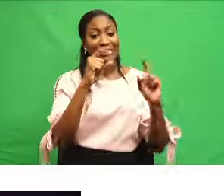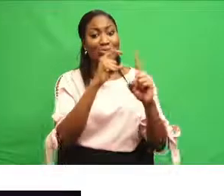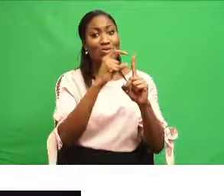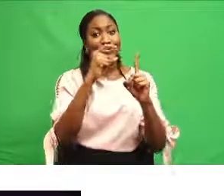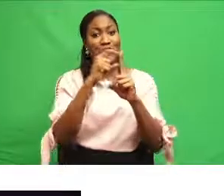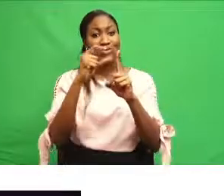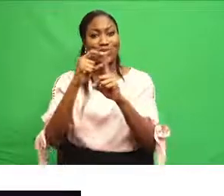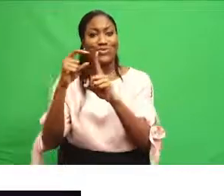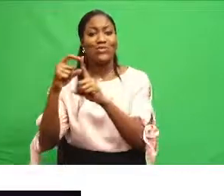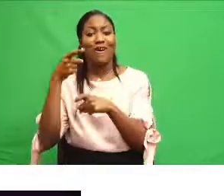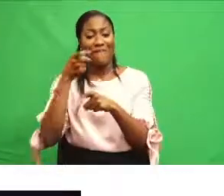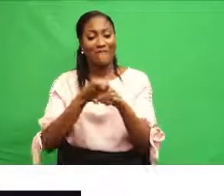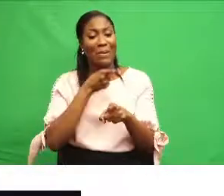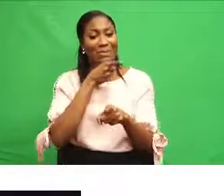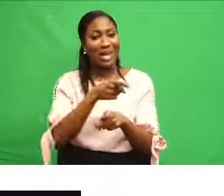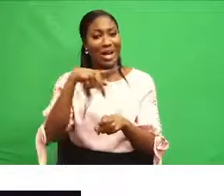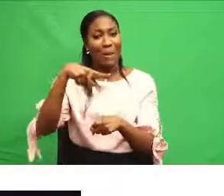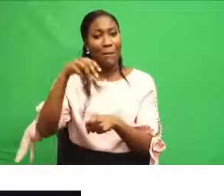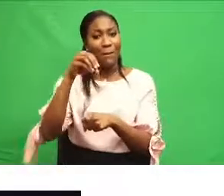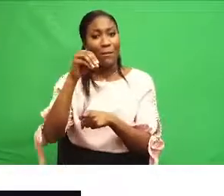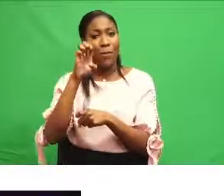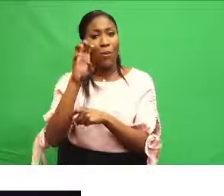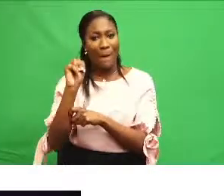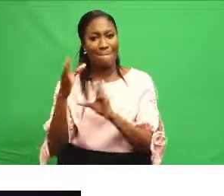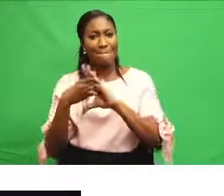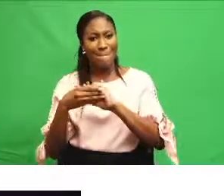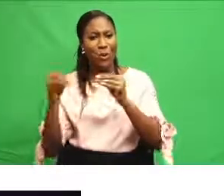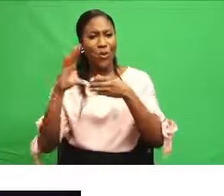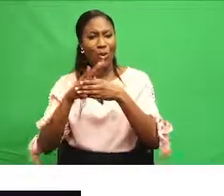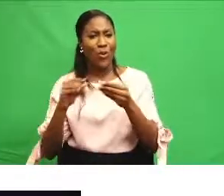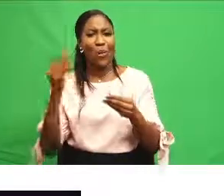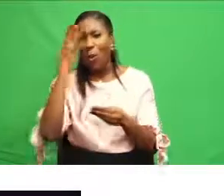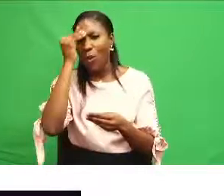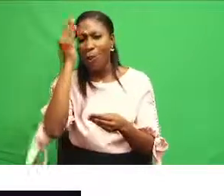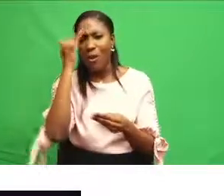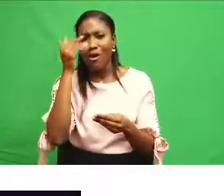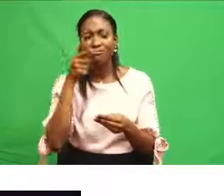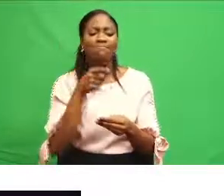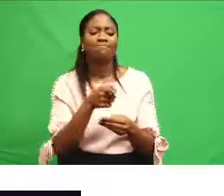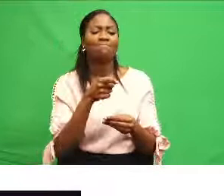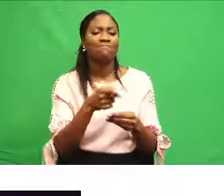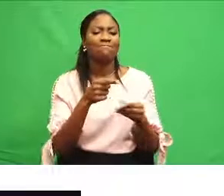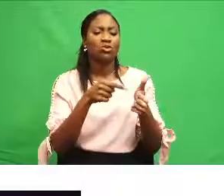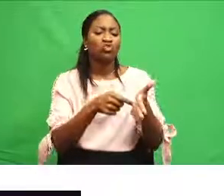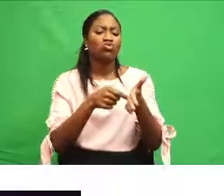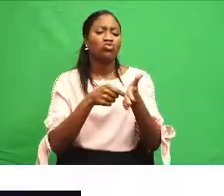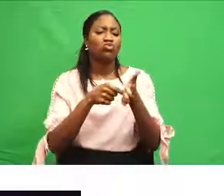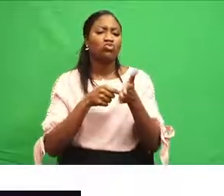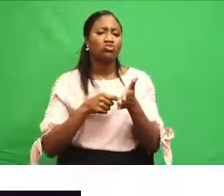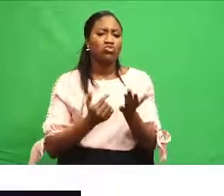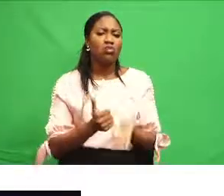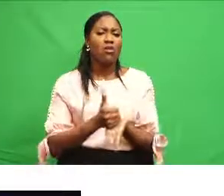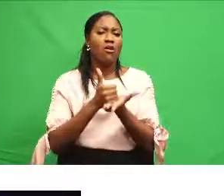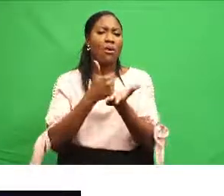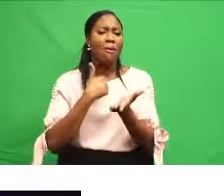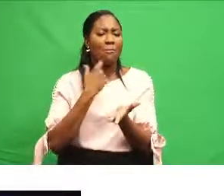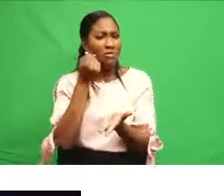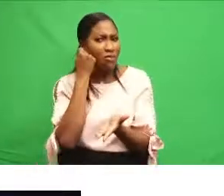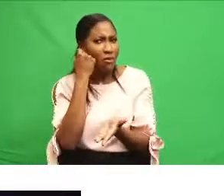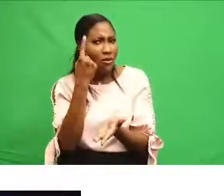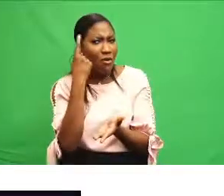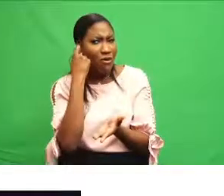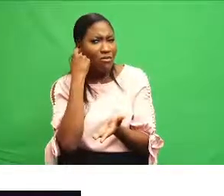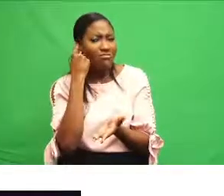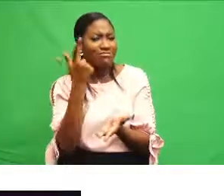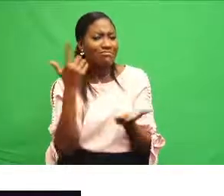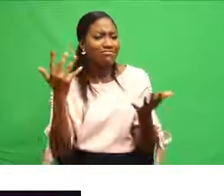that poem because it so graphically outlines one of the main events of